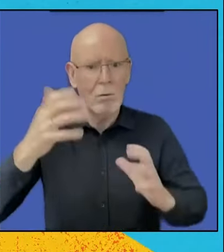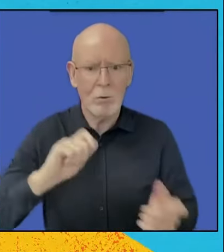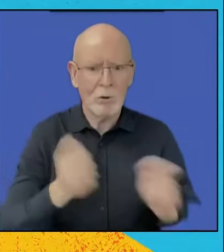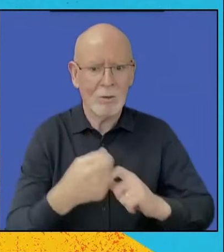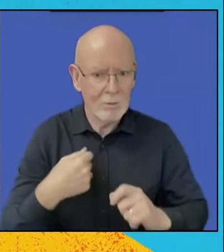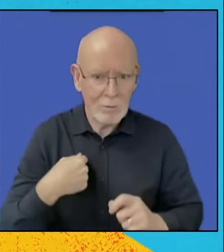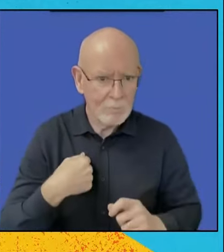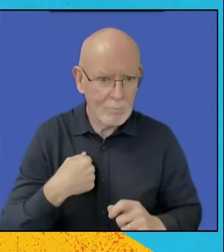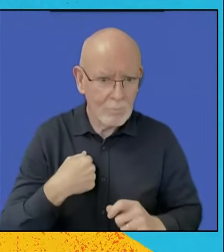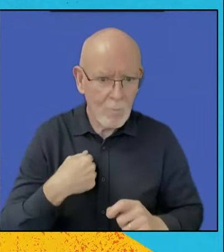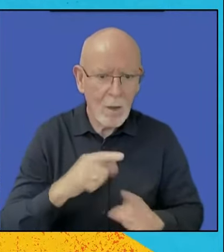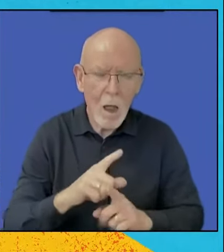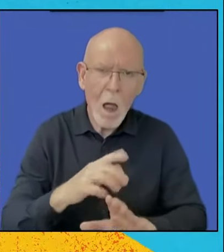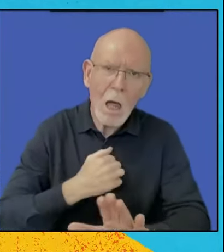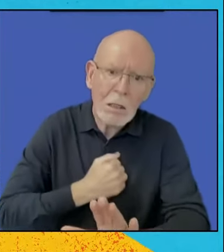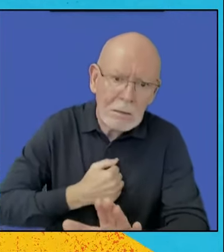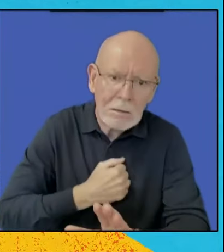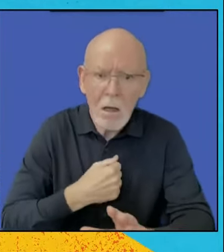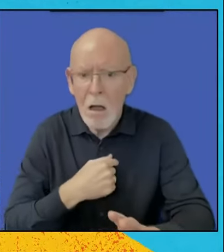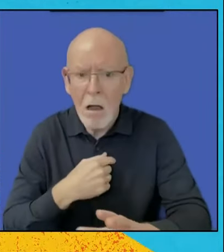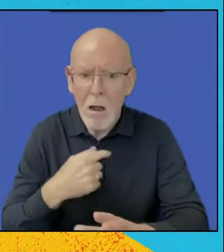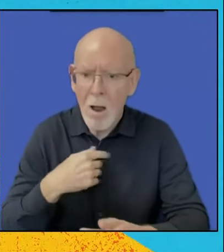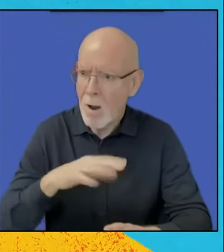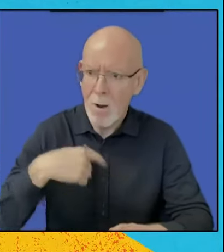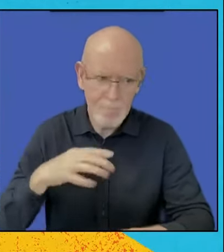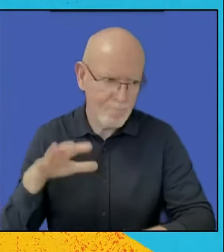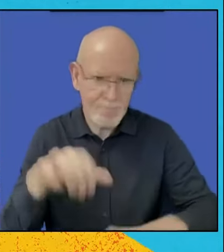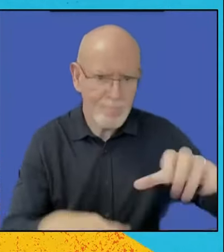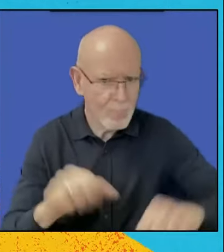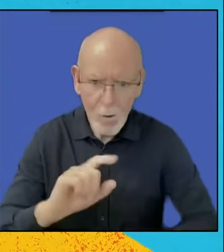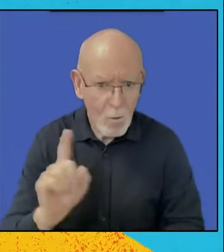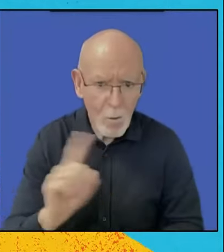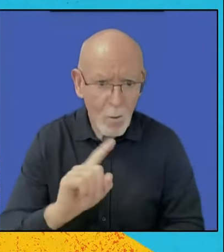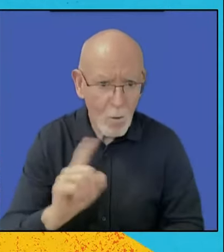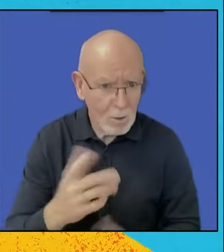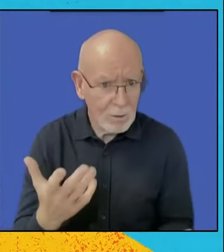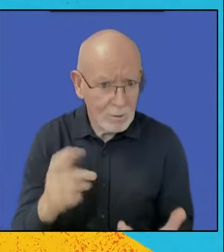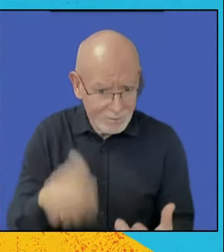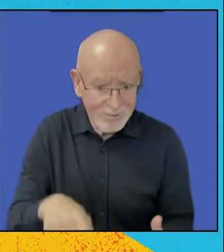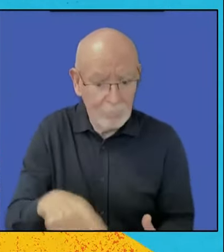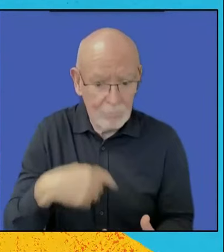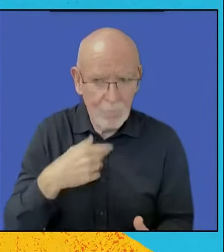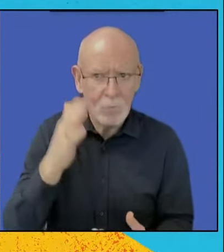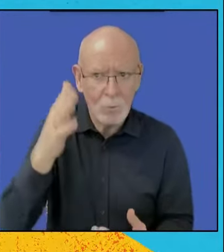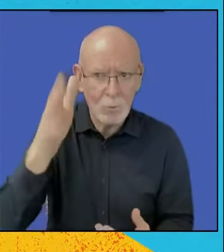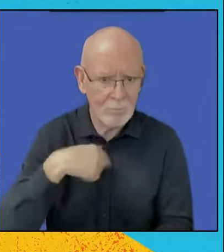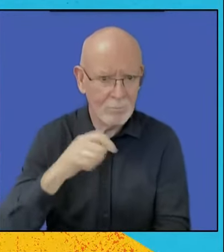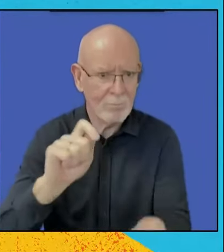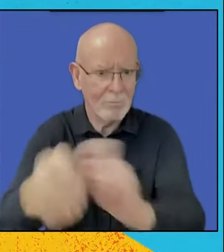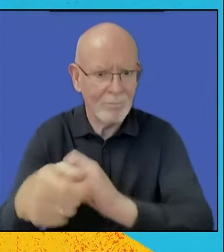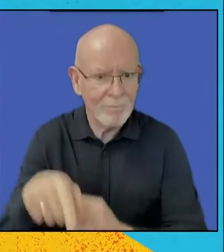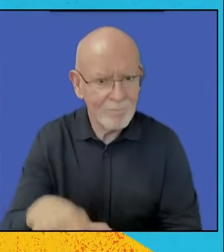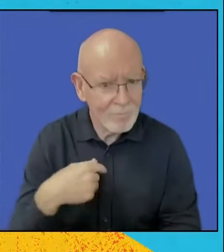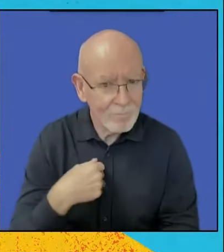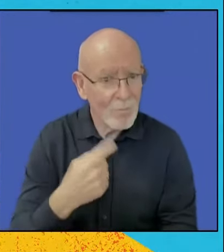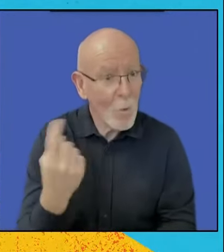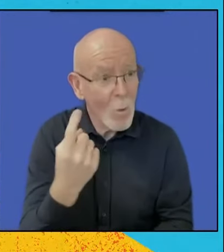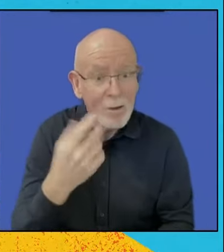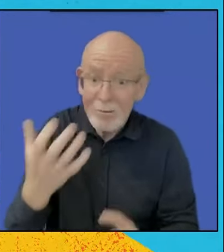together. So let us see young people as the catalyst and the core connectors for achieving a sustainable future for all. I thank